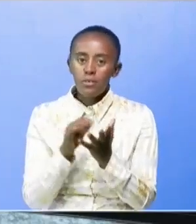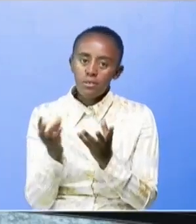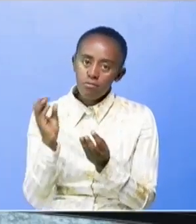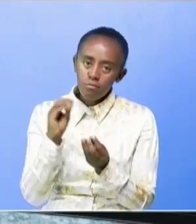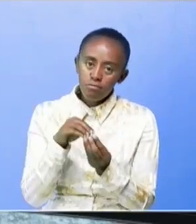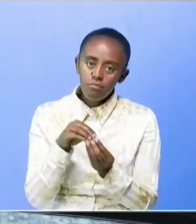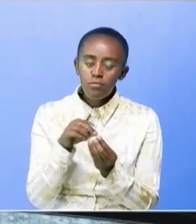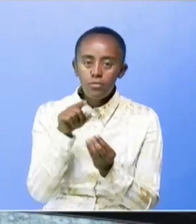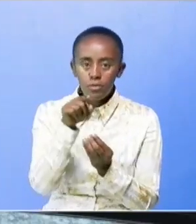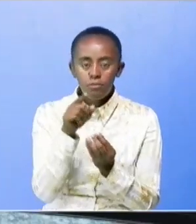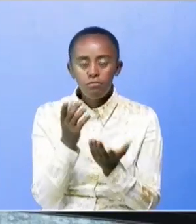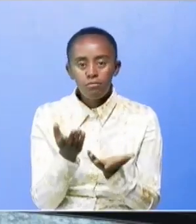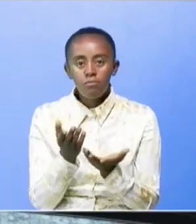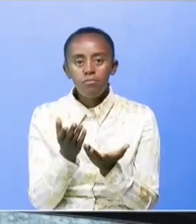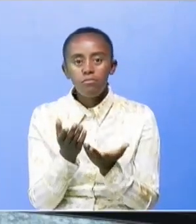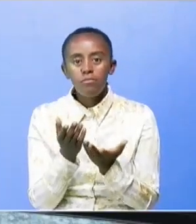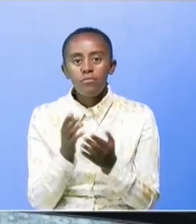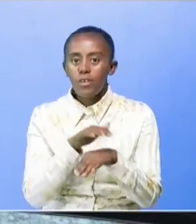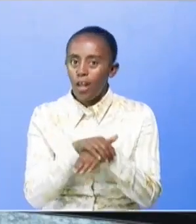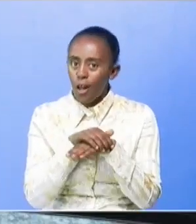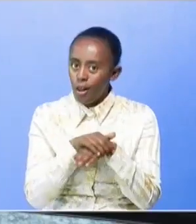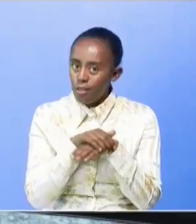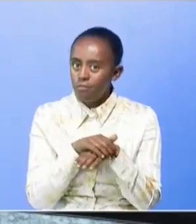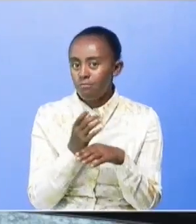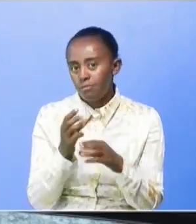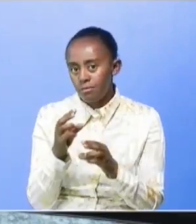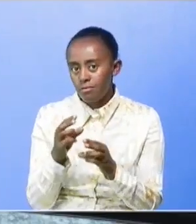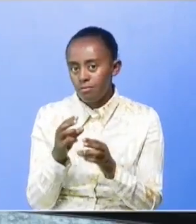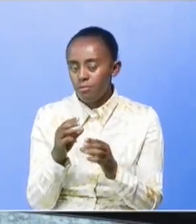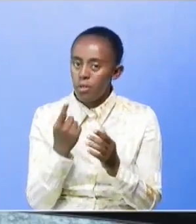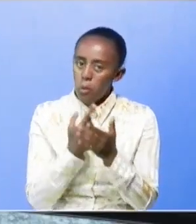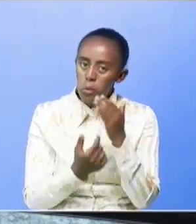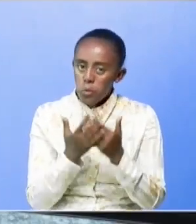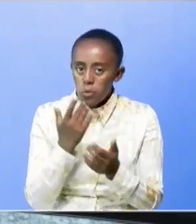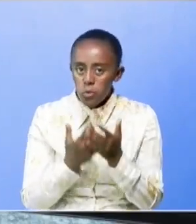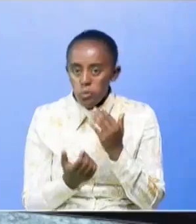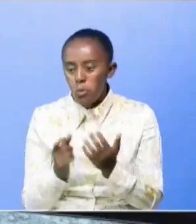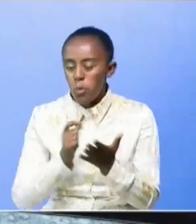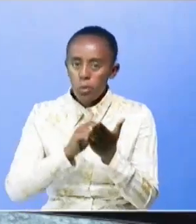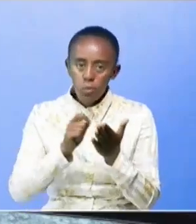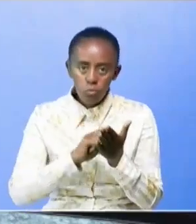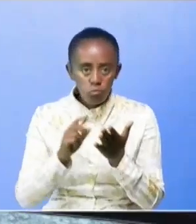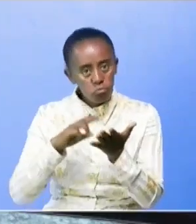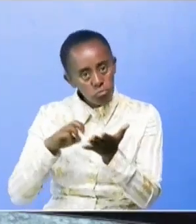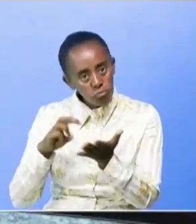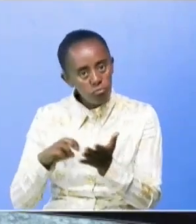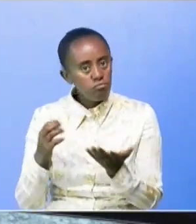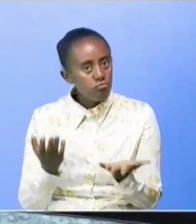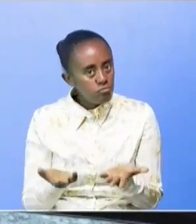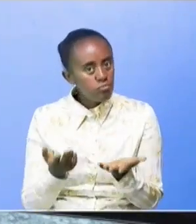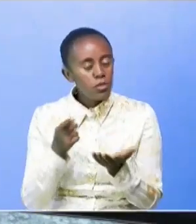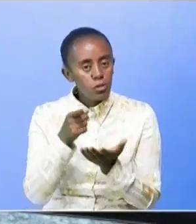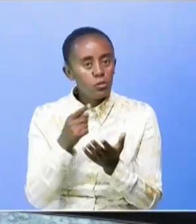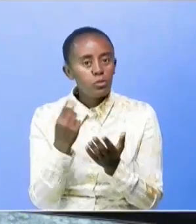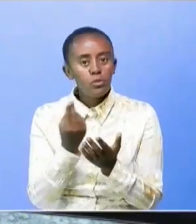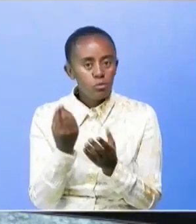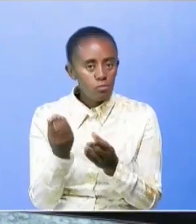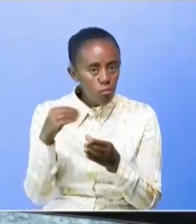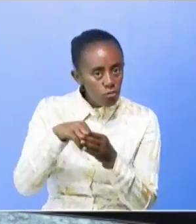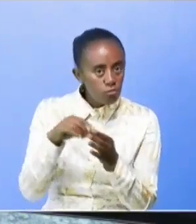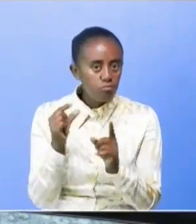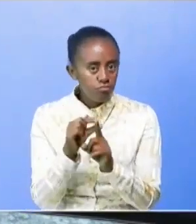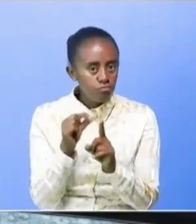on to our English, the way when we talk, when we read, when we write, we're going to incorporate